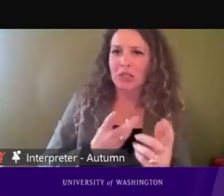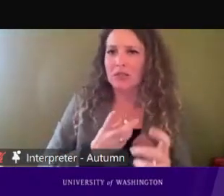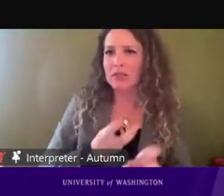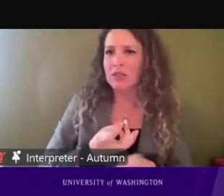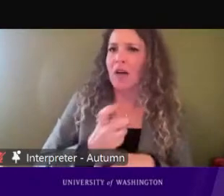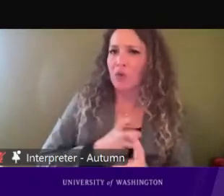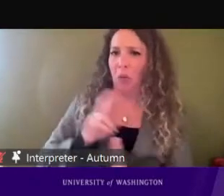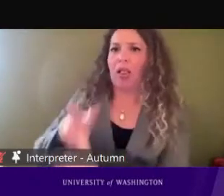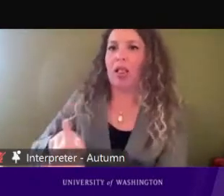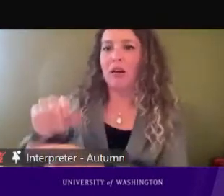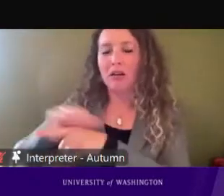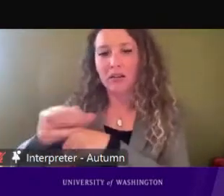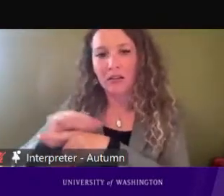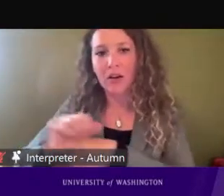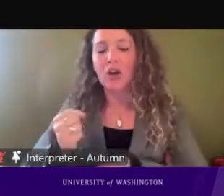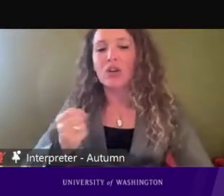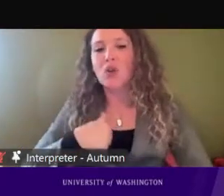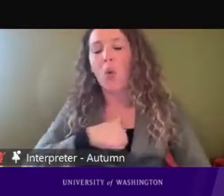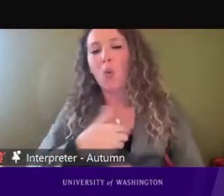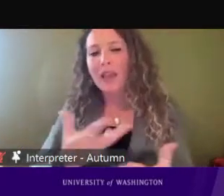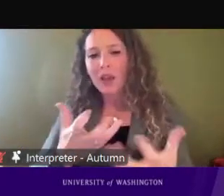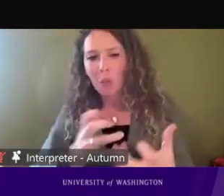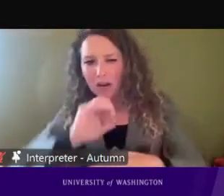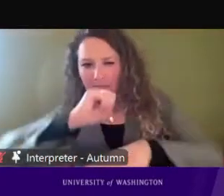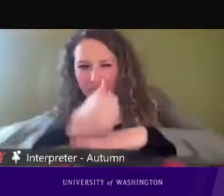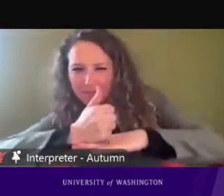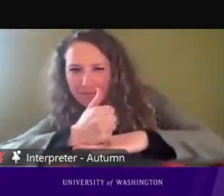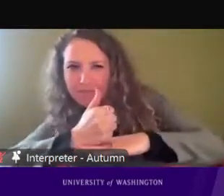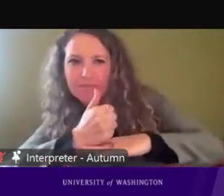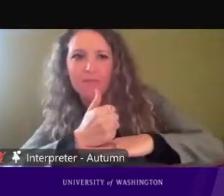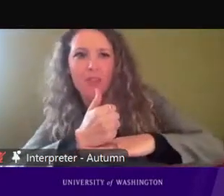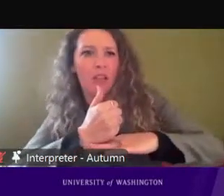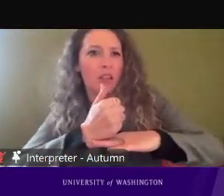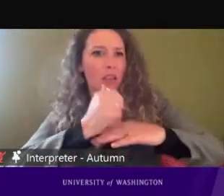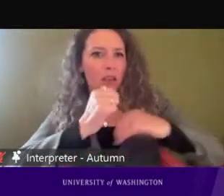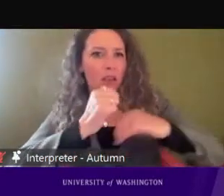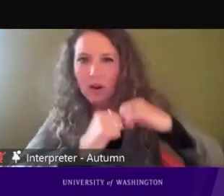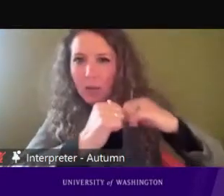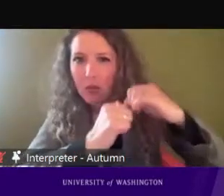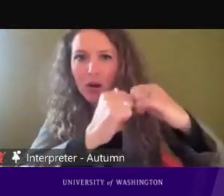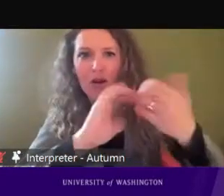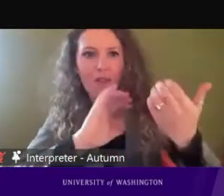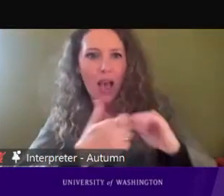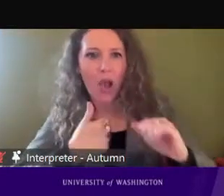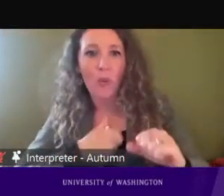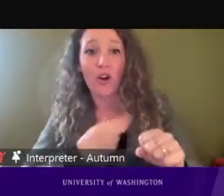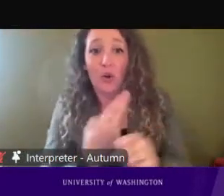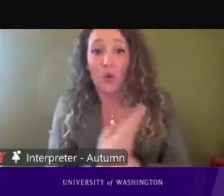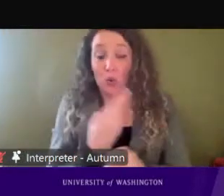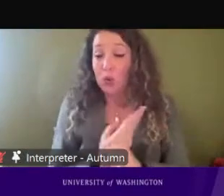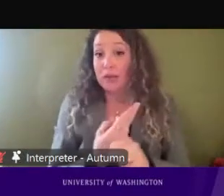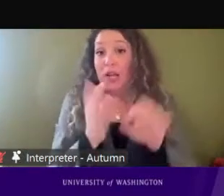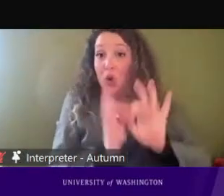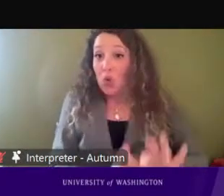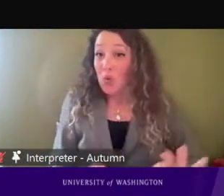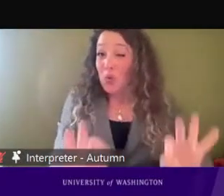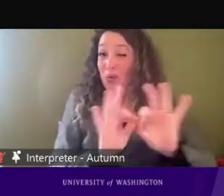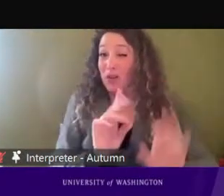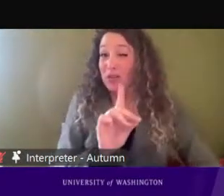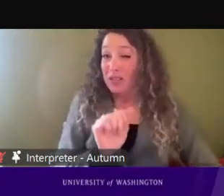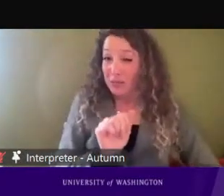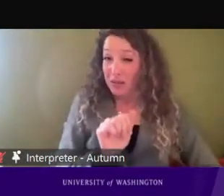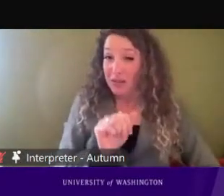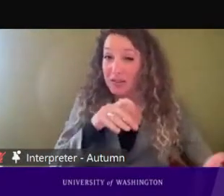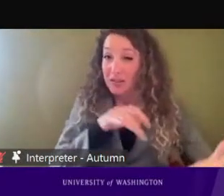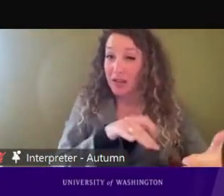we aimed to create a concrete framing of how we're using critical disability studies to